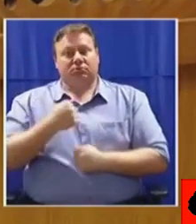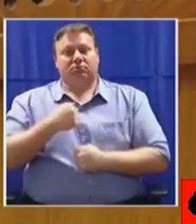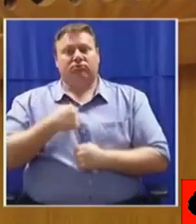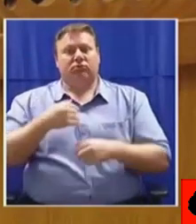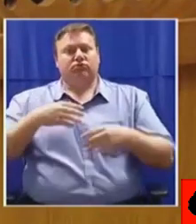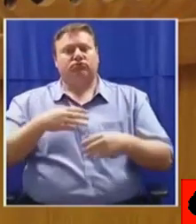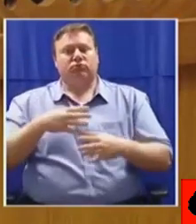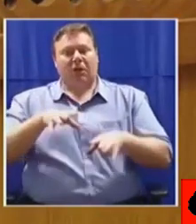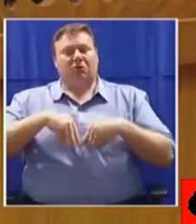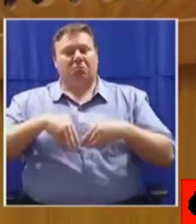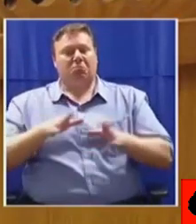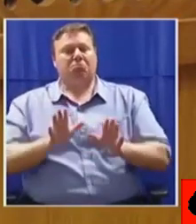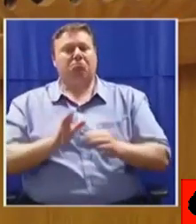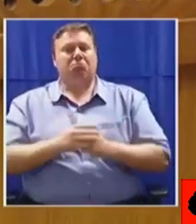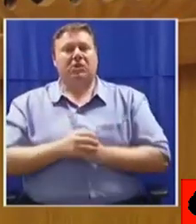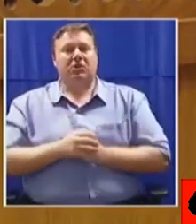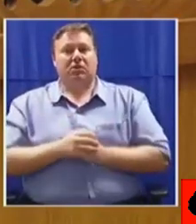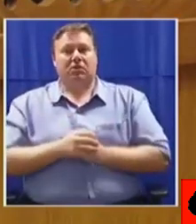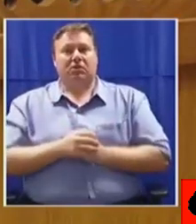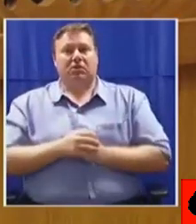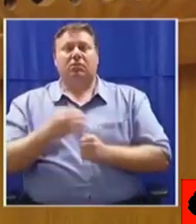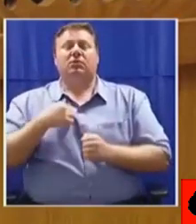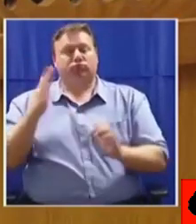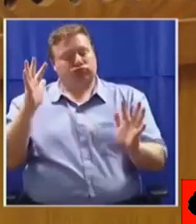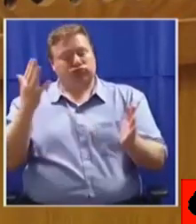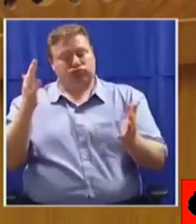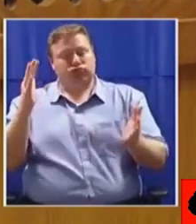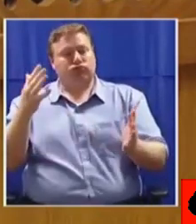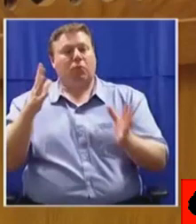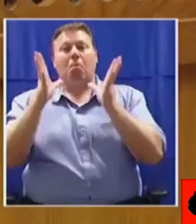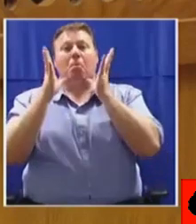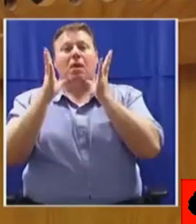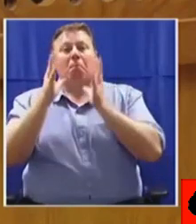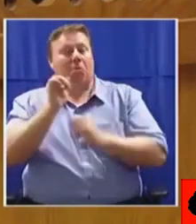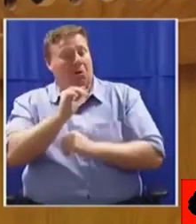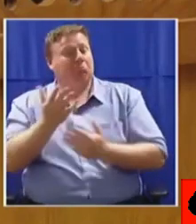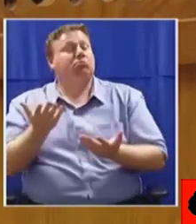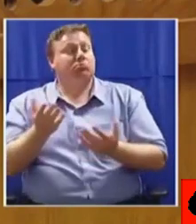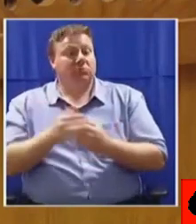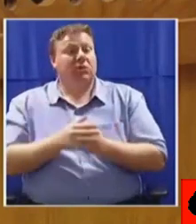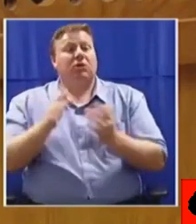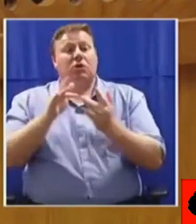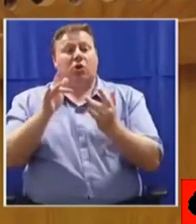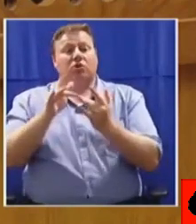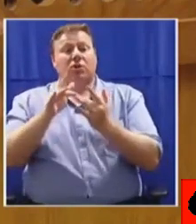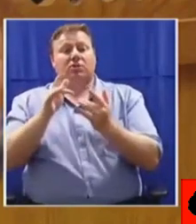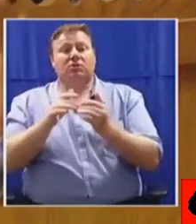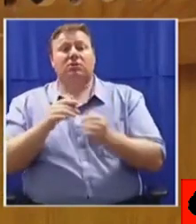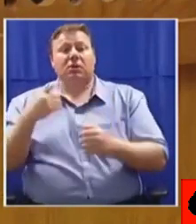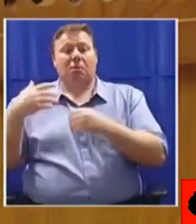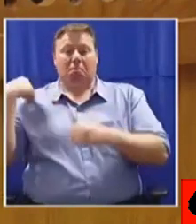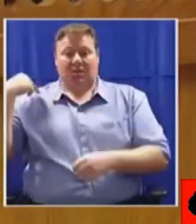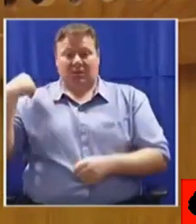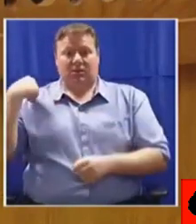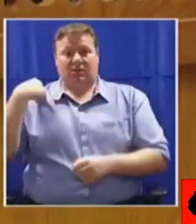heart. I immediately applauded Honorable Malema, and I contacted the Minister of Police, and I said, you need to go